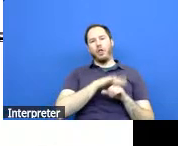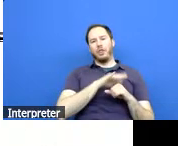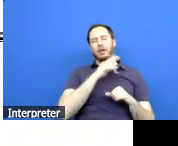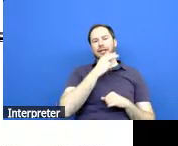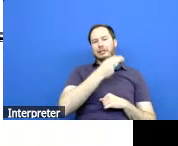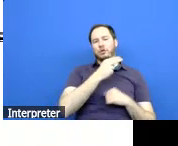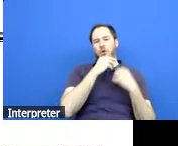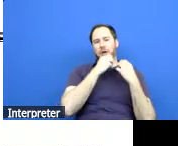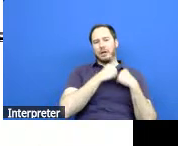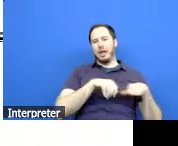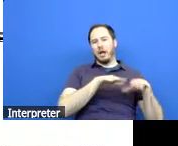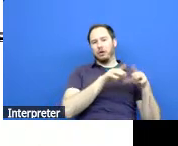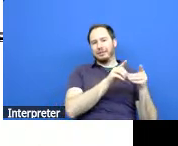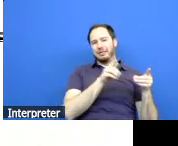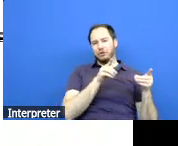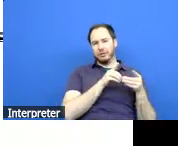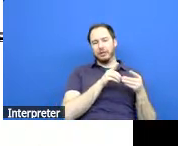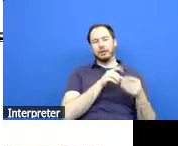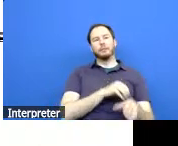State District.